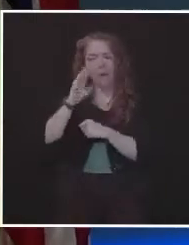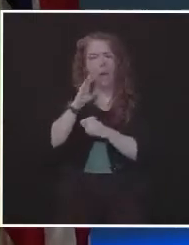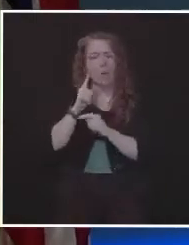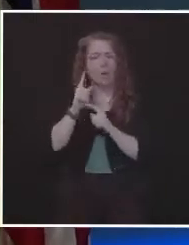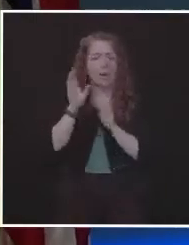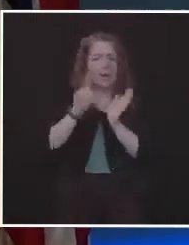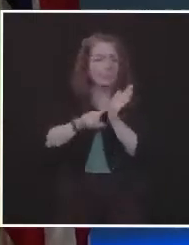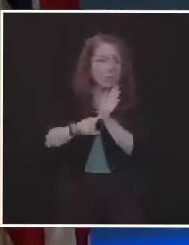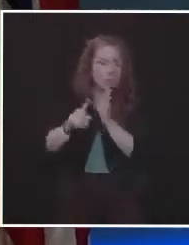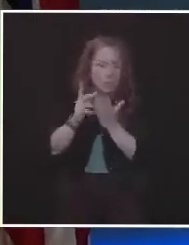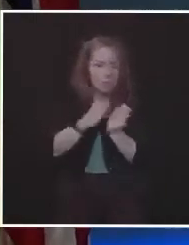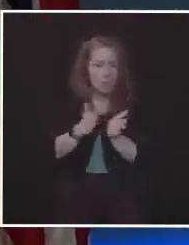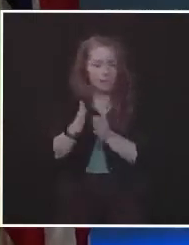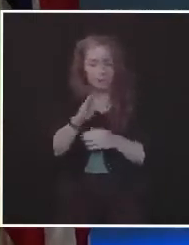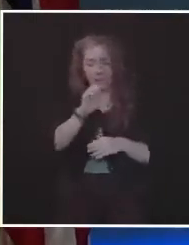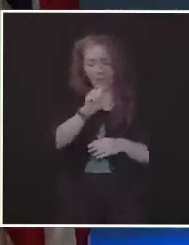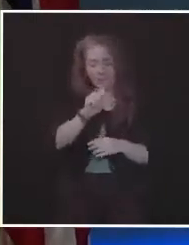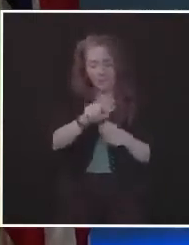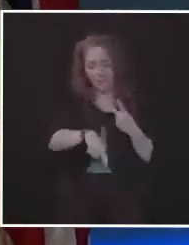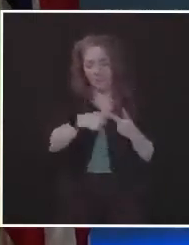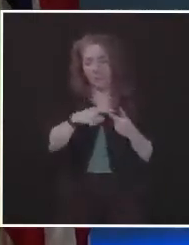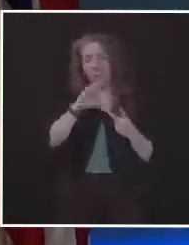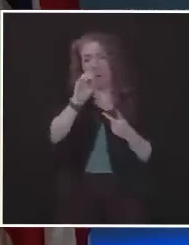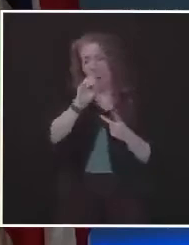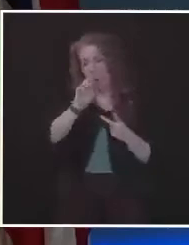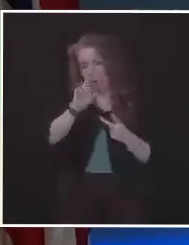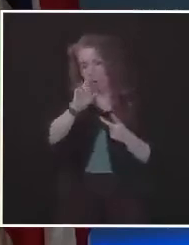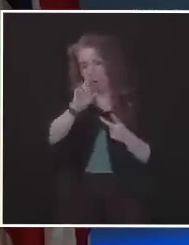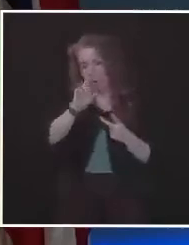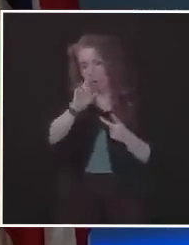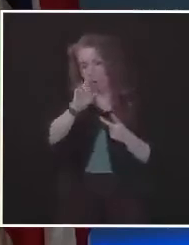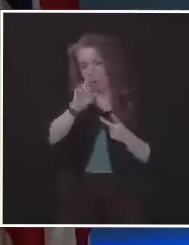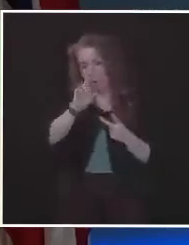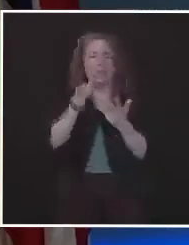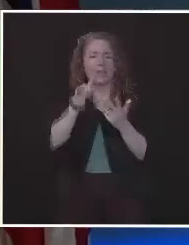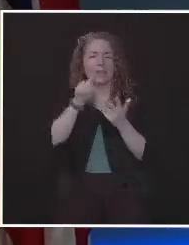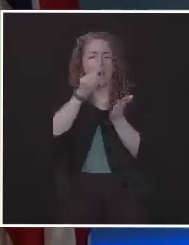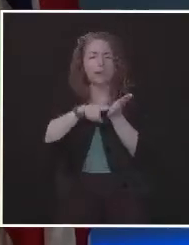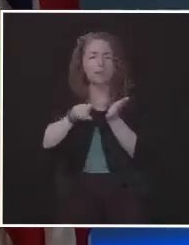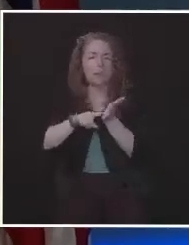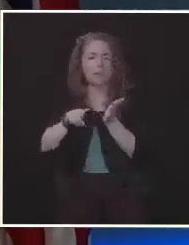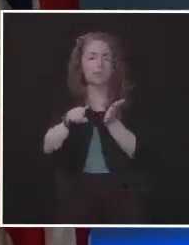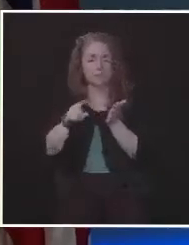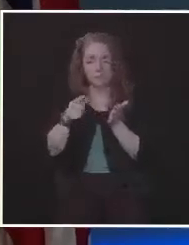SLS, Orion, and the exploration systems.